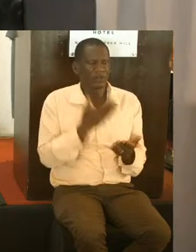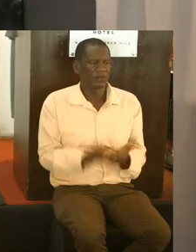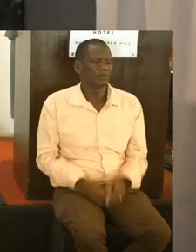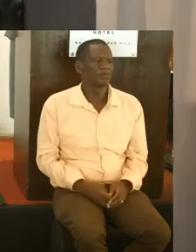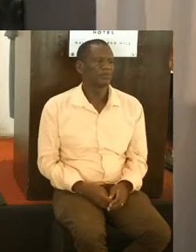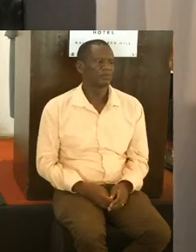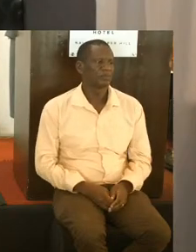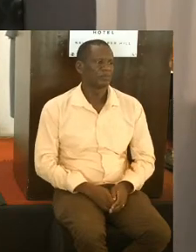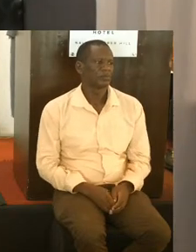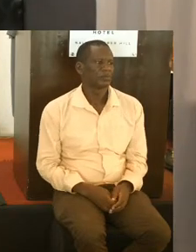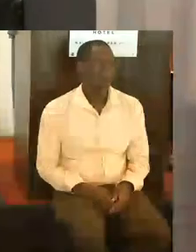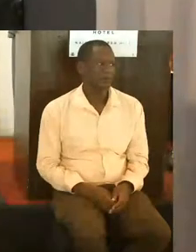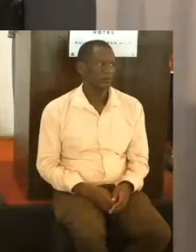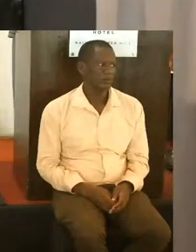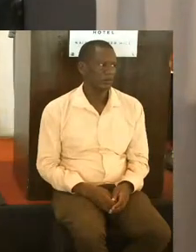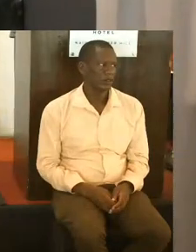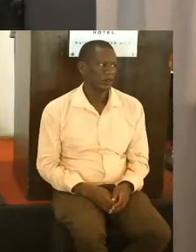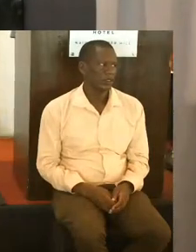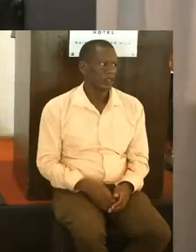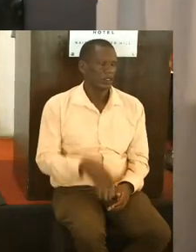thank you very much